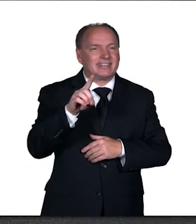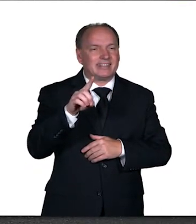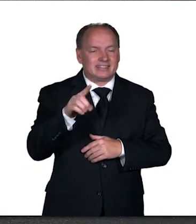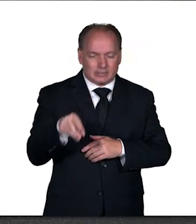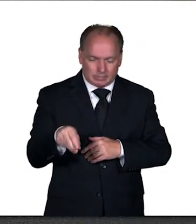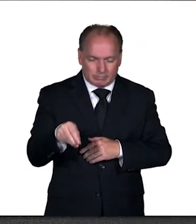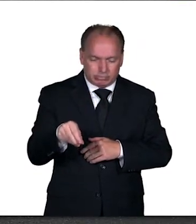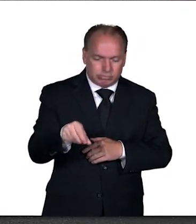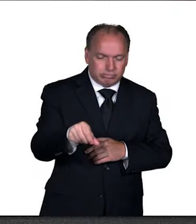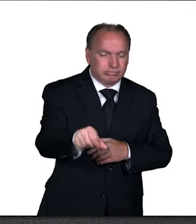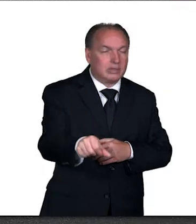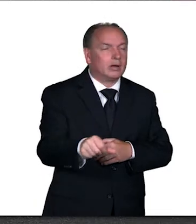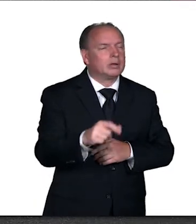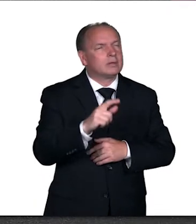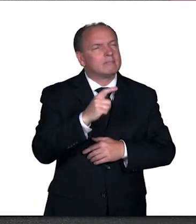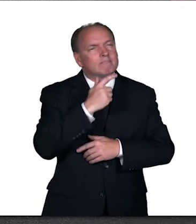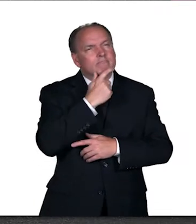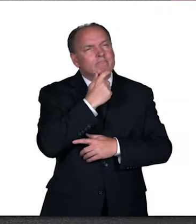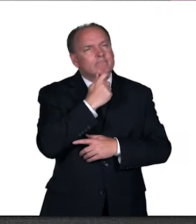seeds.